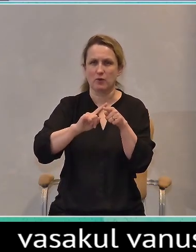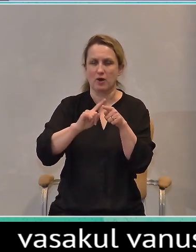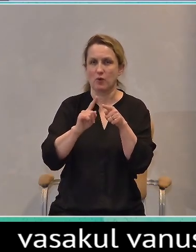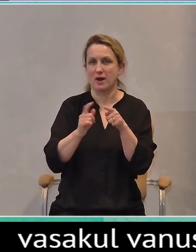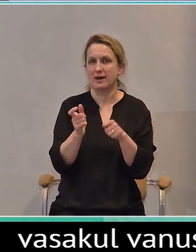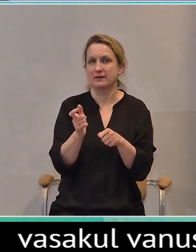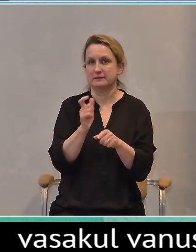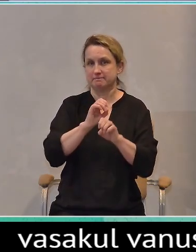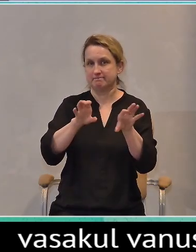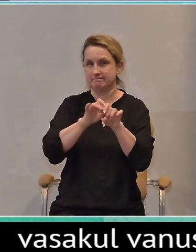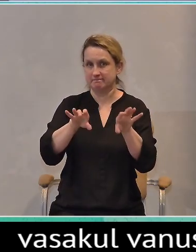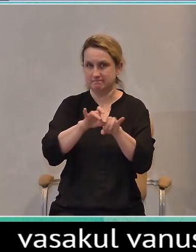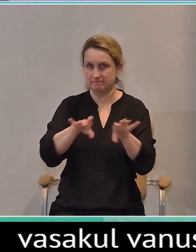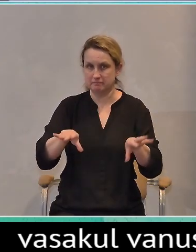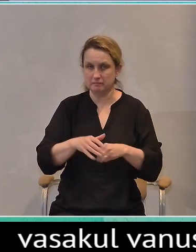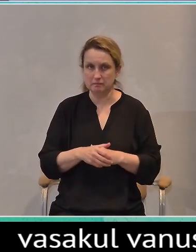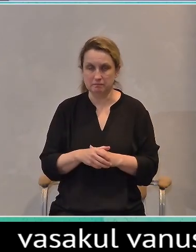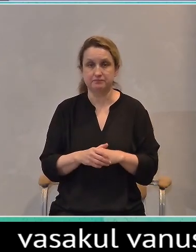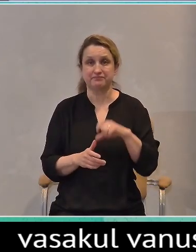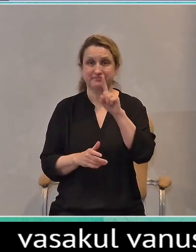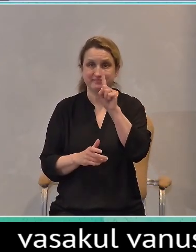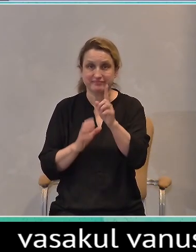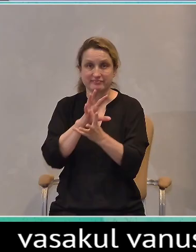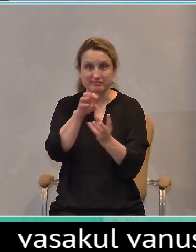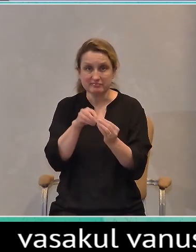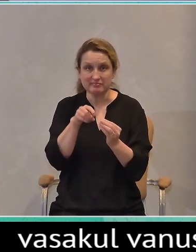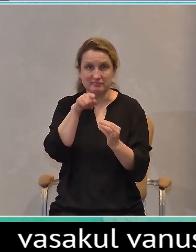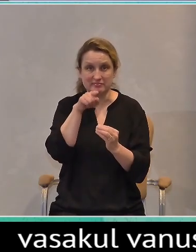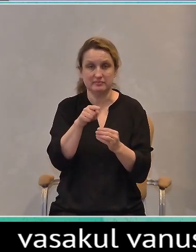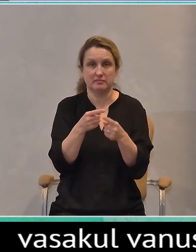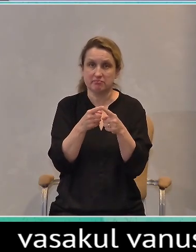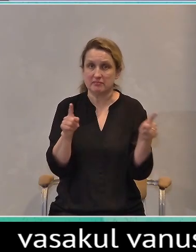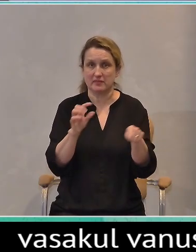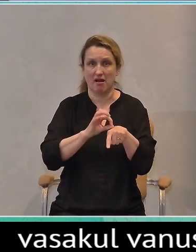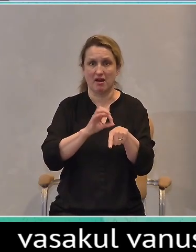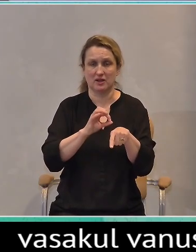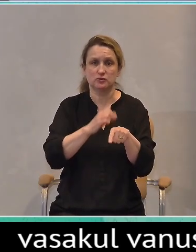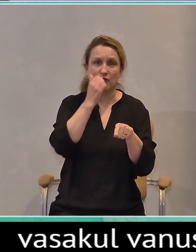slightly more women than men, but I'll explain why soon after.